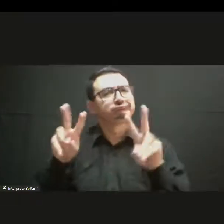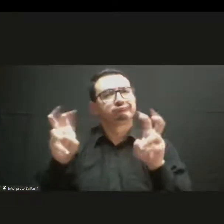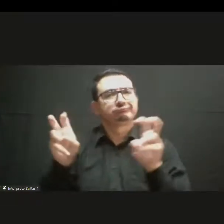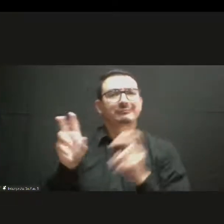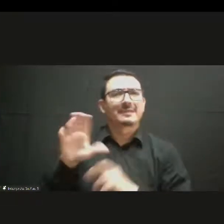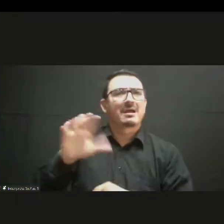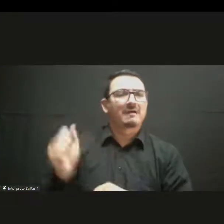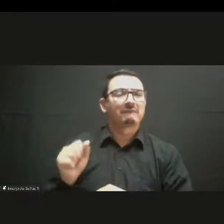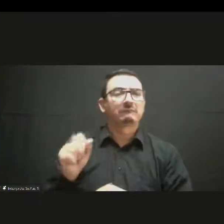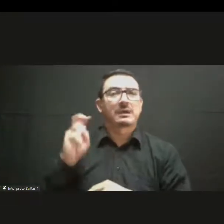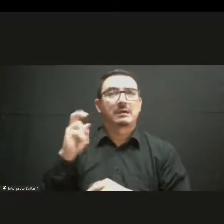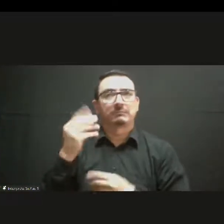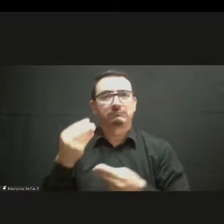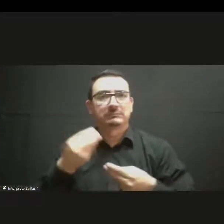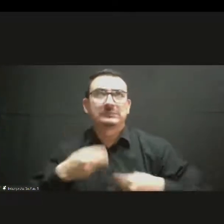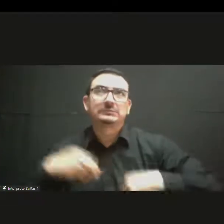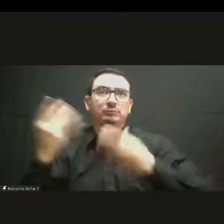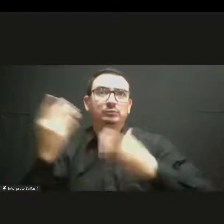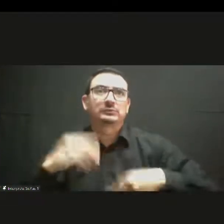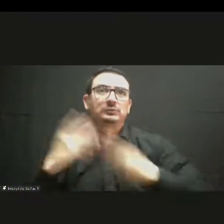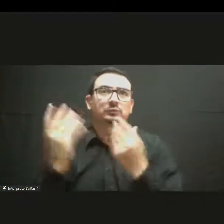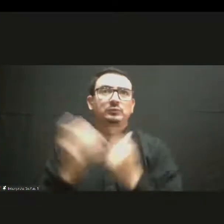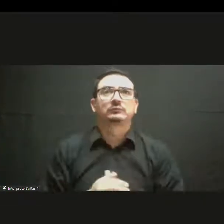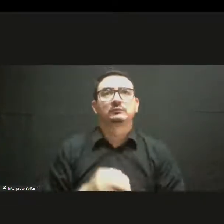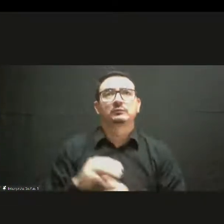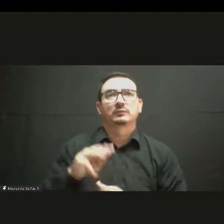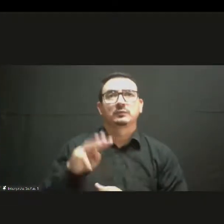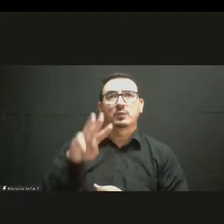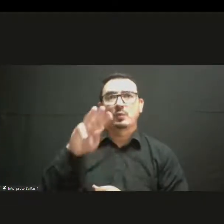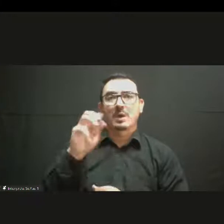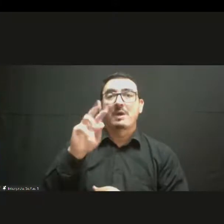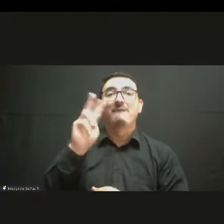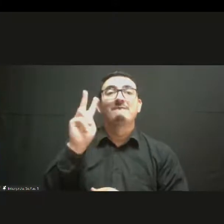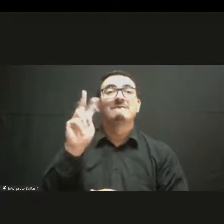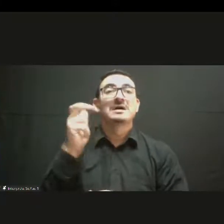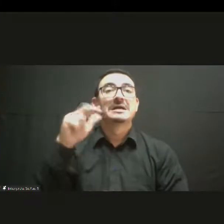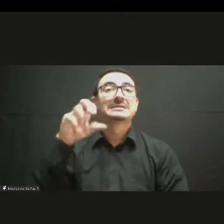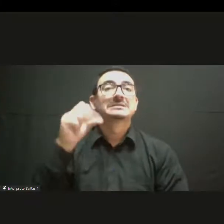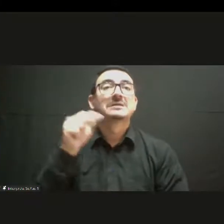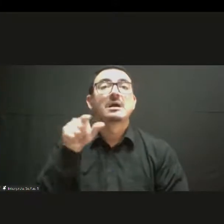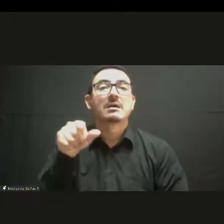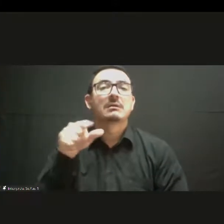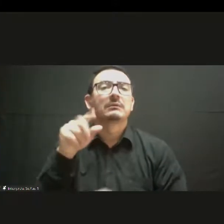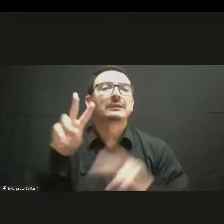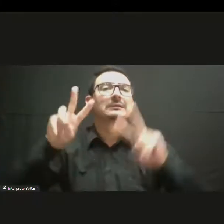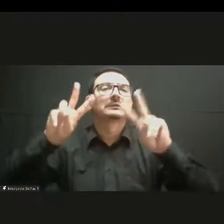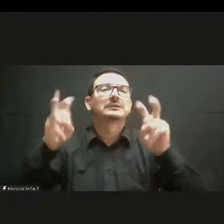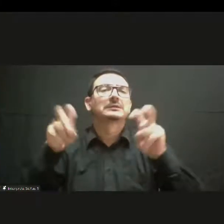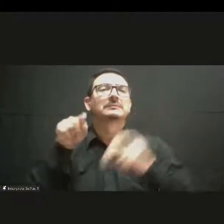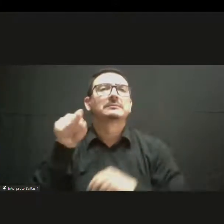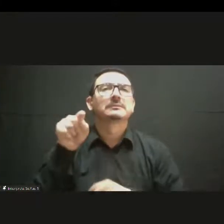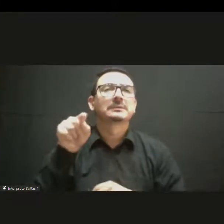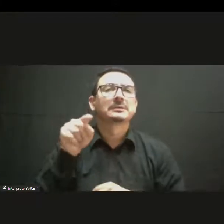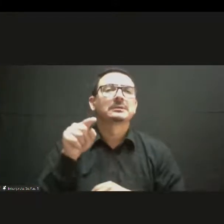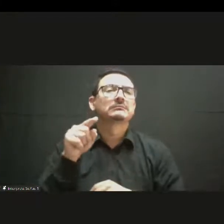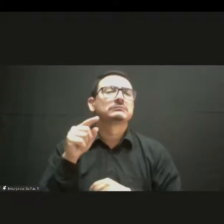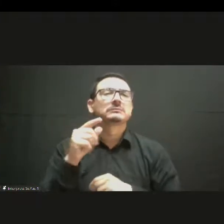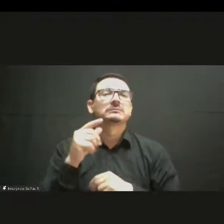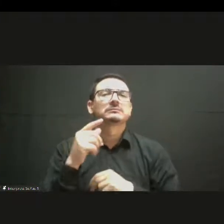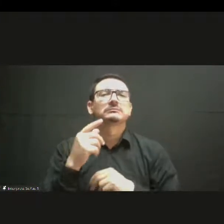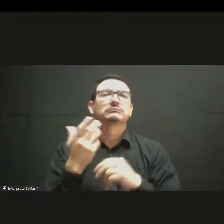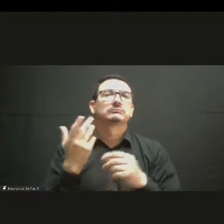your first answer about the effect of the global COVID-19 pandemic on the service export sector in Costa